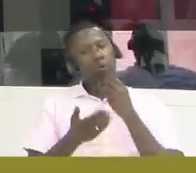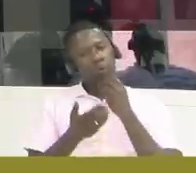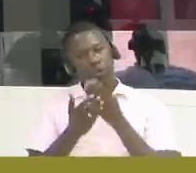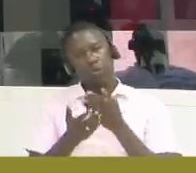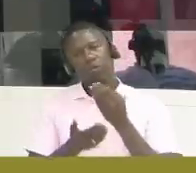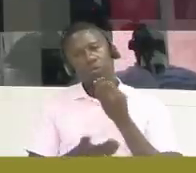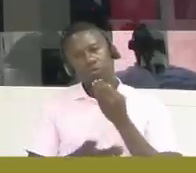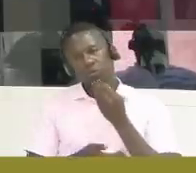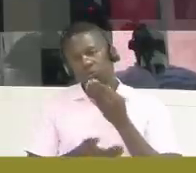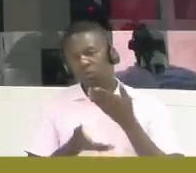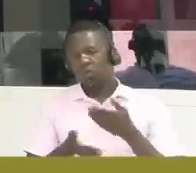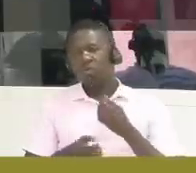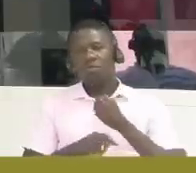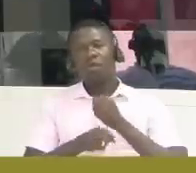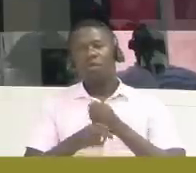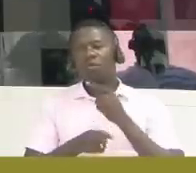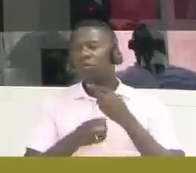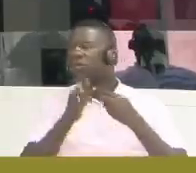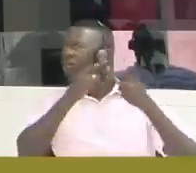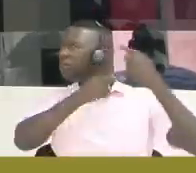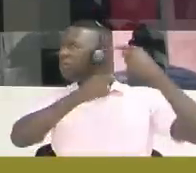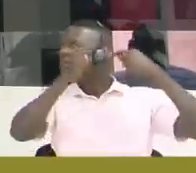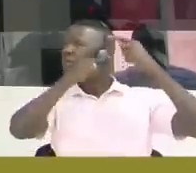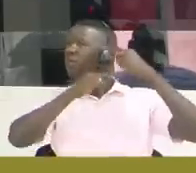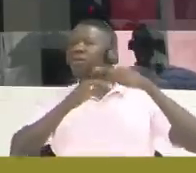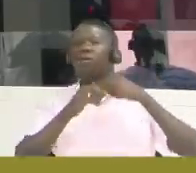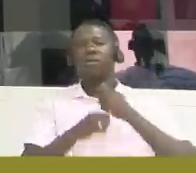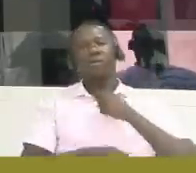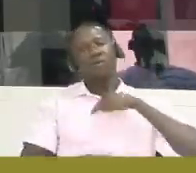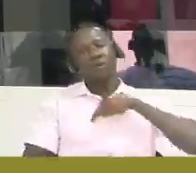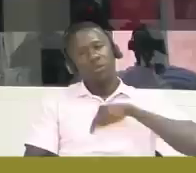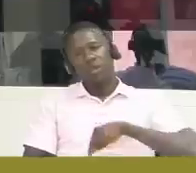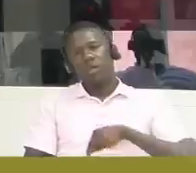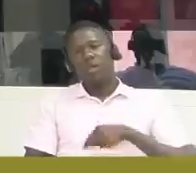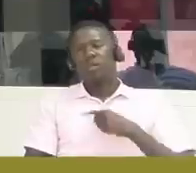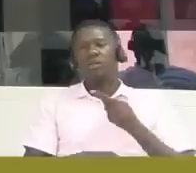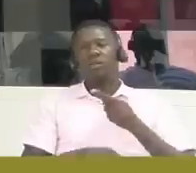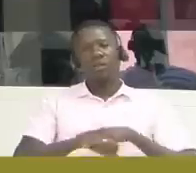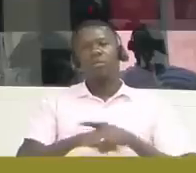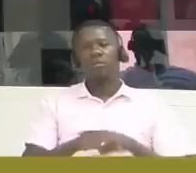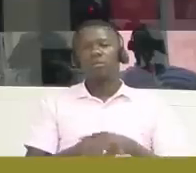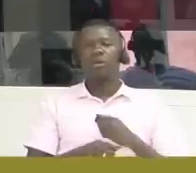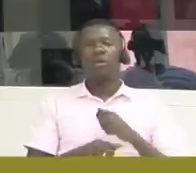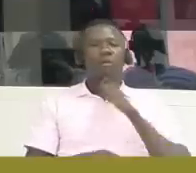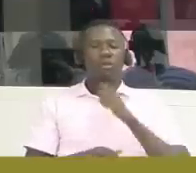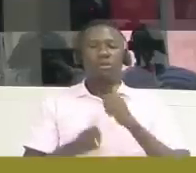you relive that sorrowful moment. It's okay. Mr. Chairman, back to you.